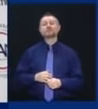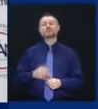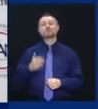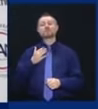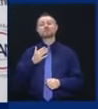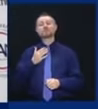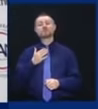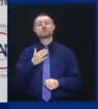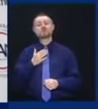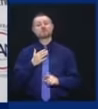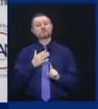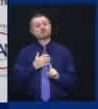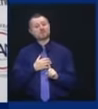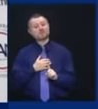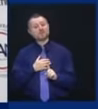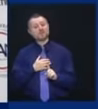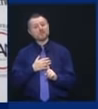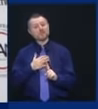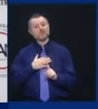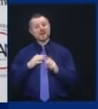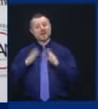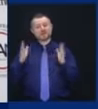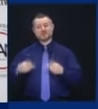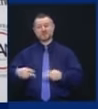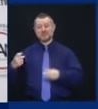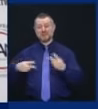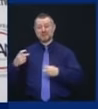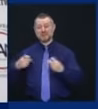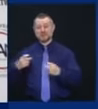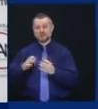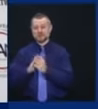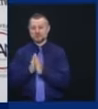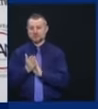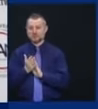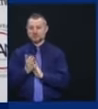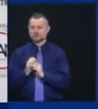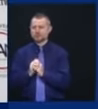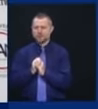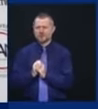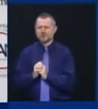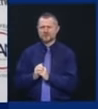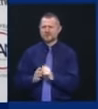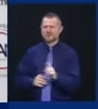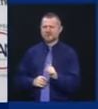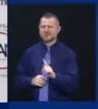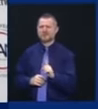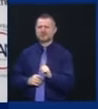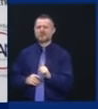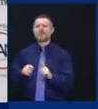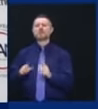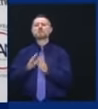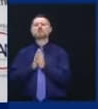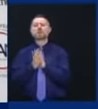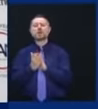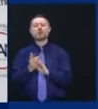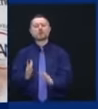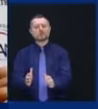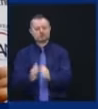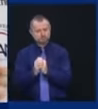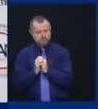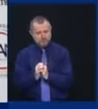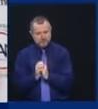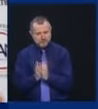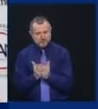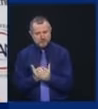from a house of thieves to a house of prayer. We must turn our houses to houses of prayer and not just